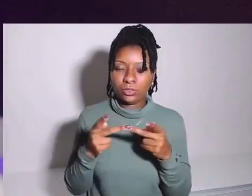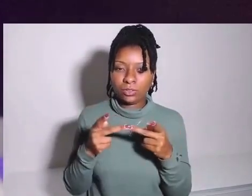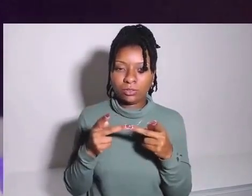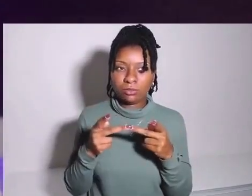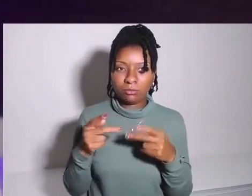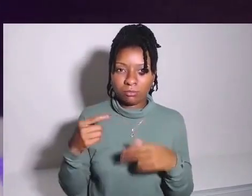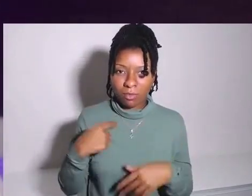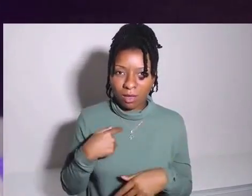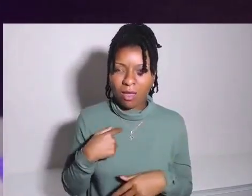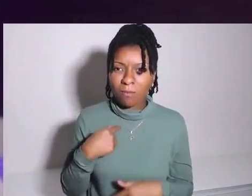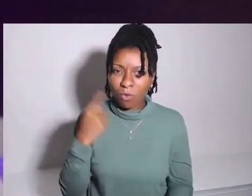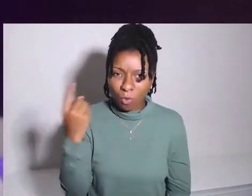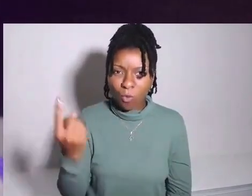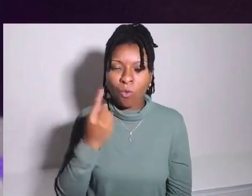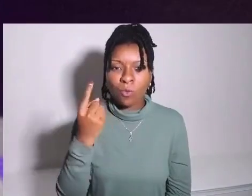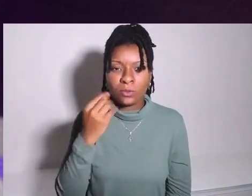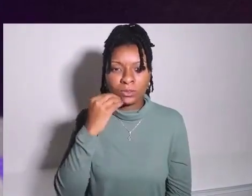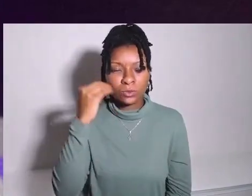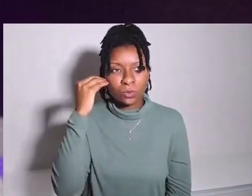with curiosity.